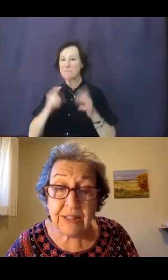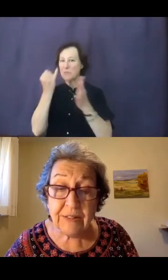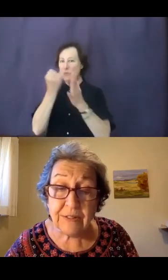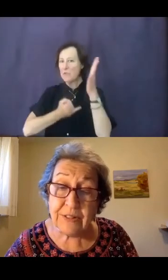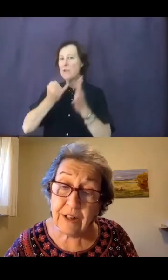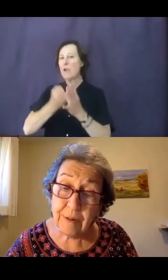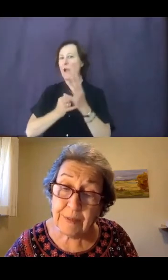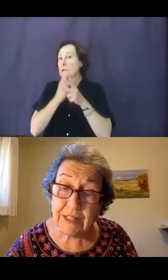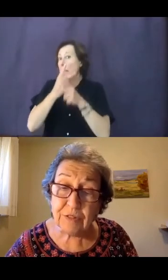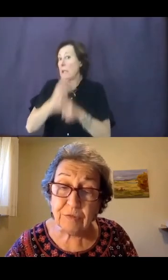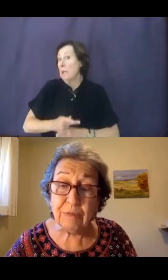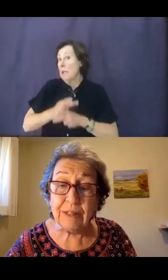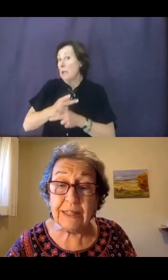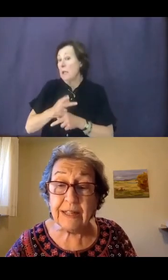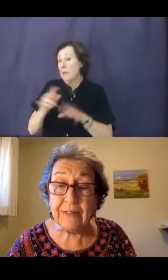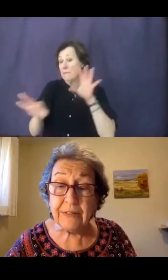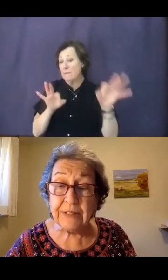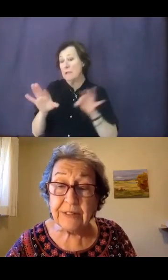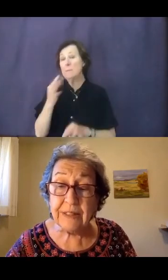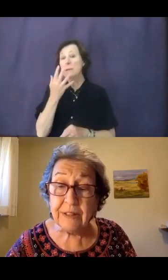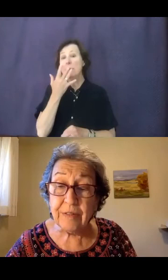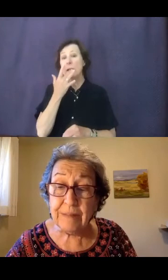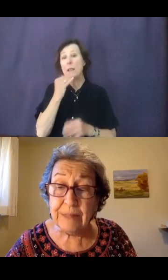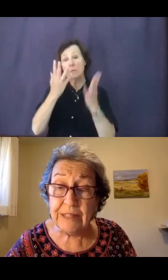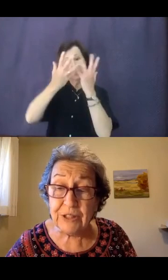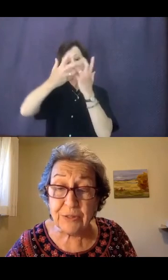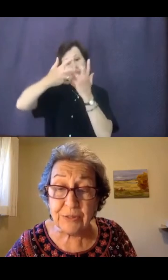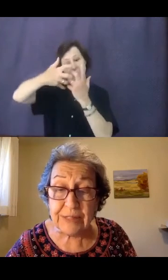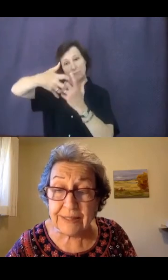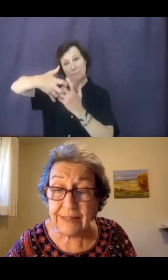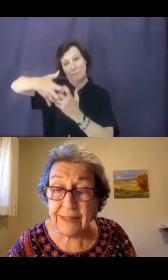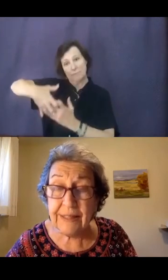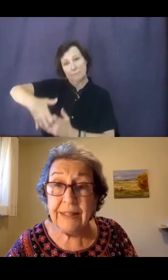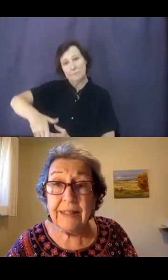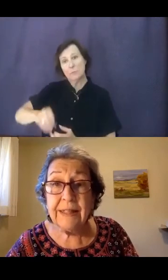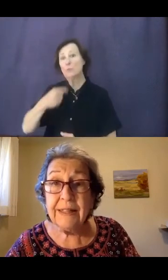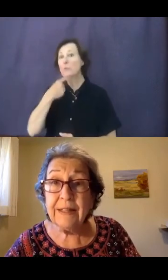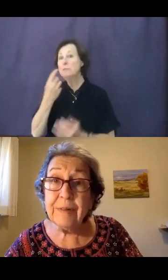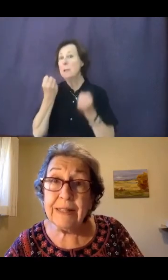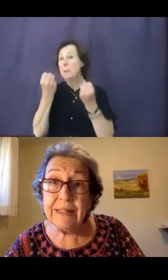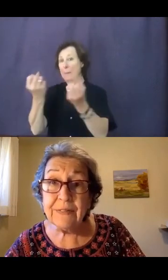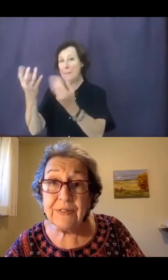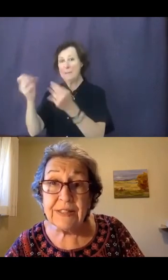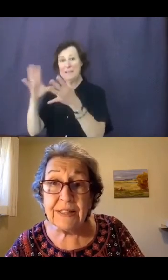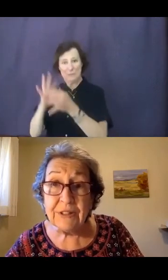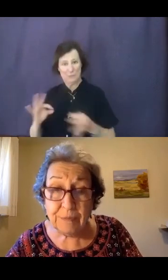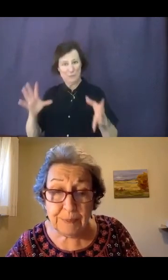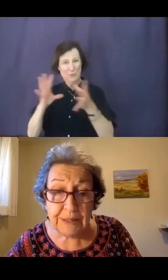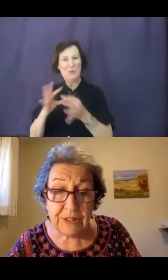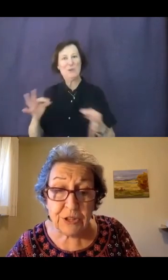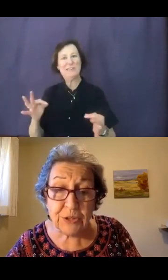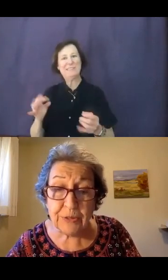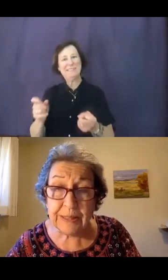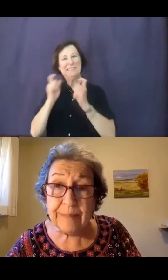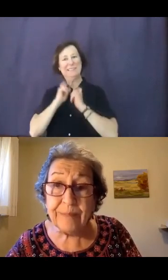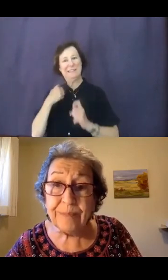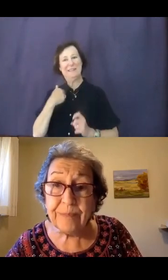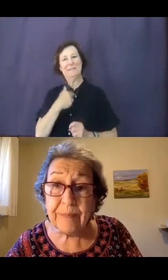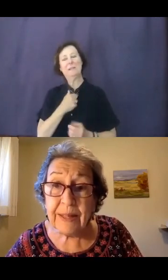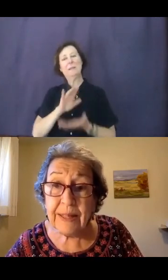chosen colors that harmonize with one another to tell a great many stories in a way that gives a sense of peace and